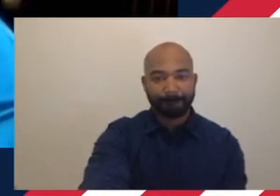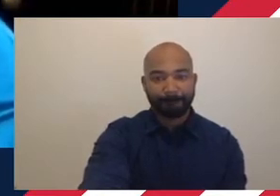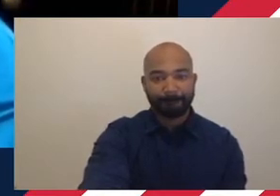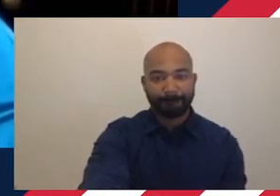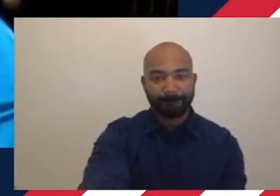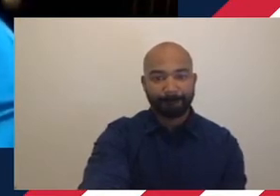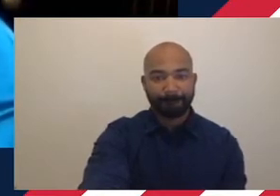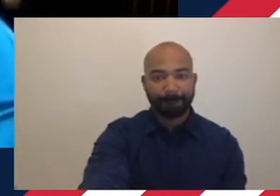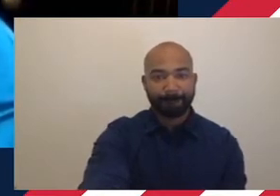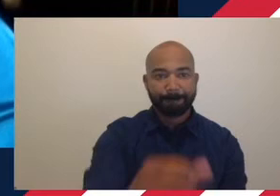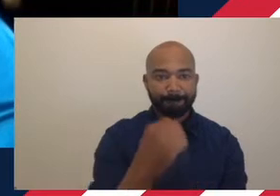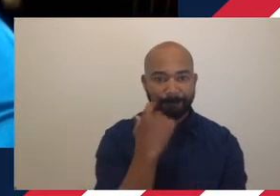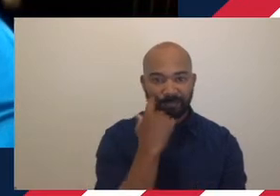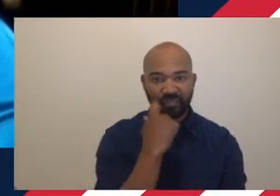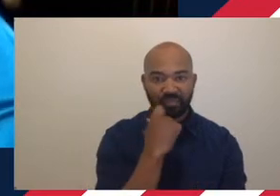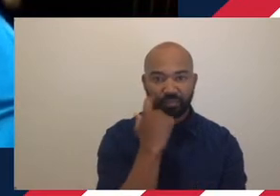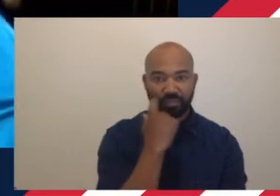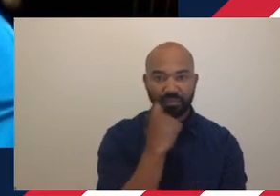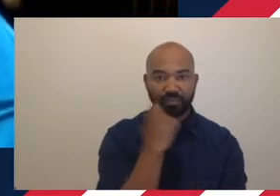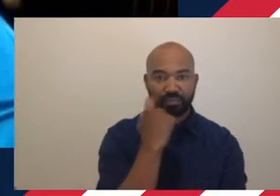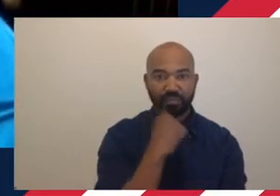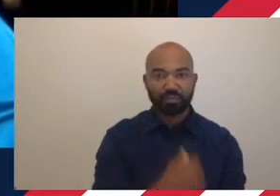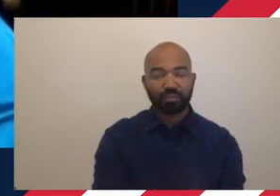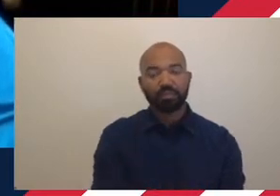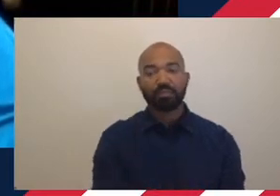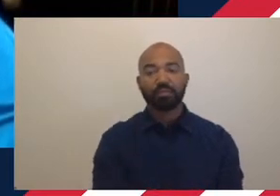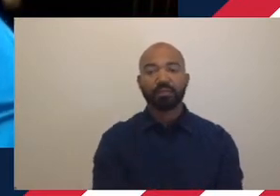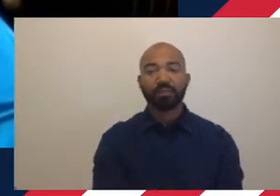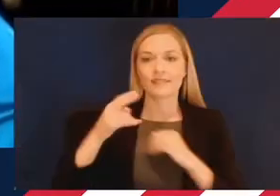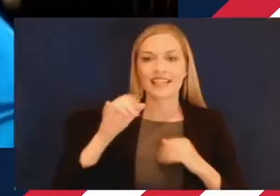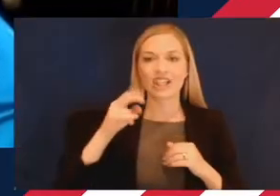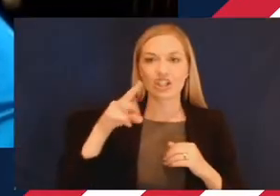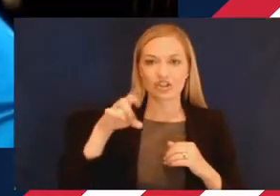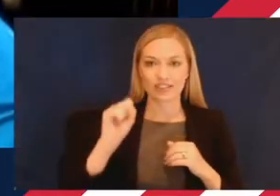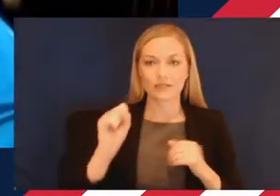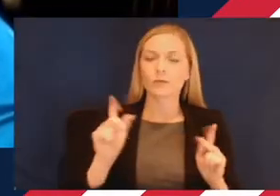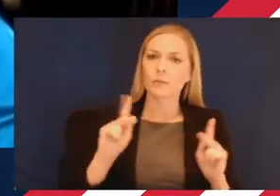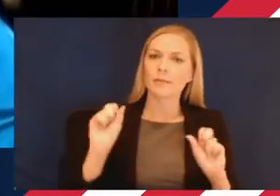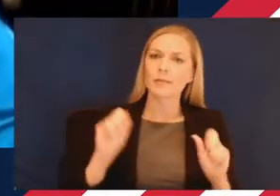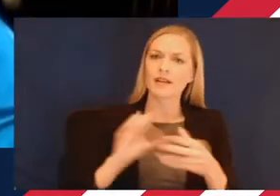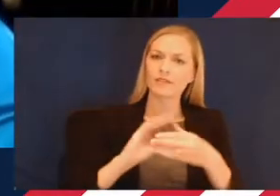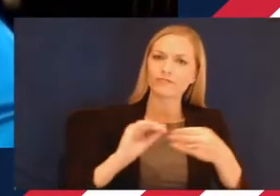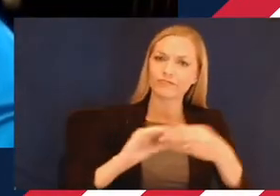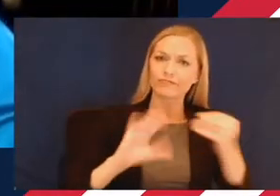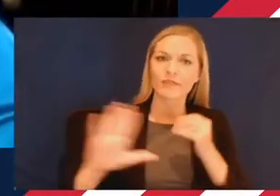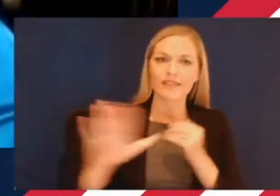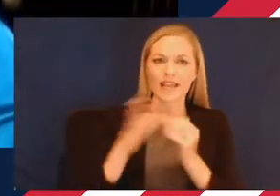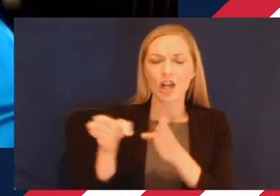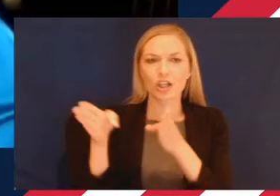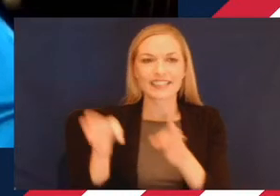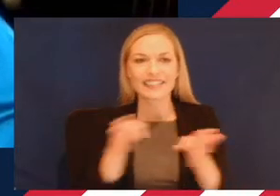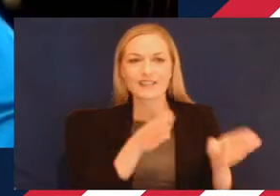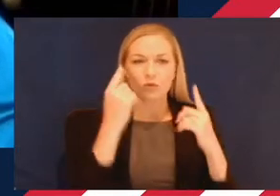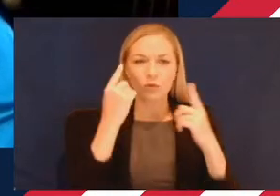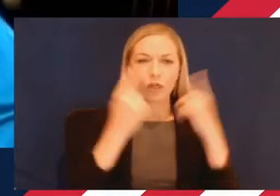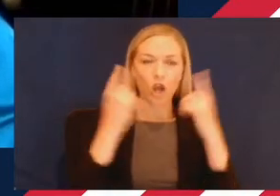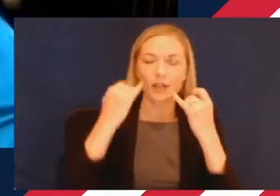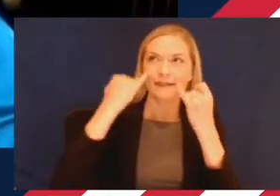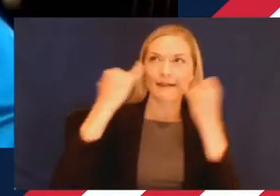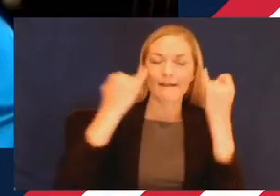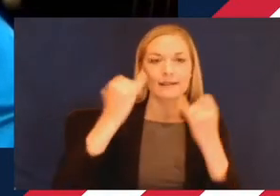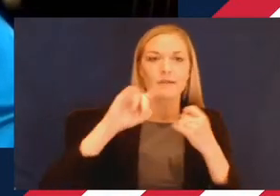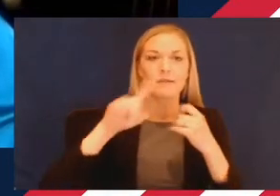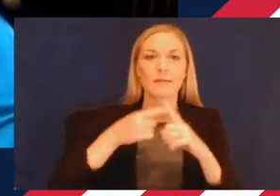share their personal experiences, thoughts, and ideas on what should be reflected in the platform that will